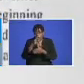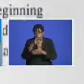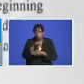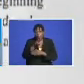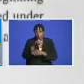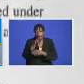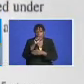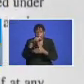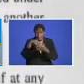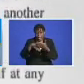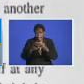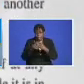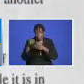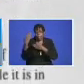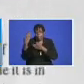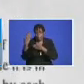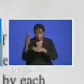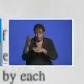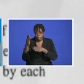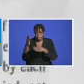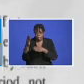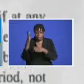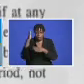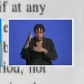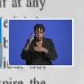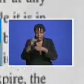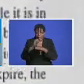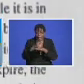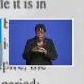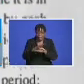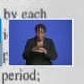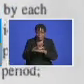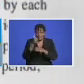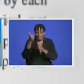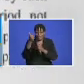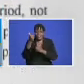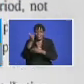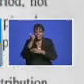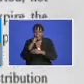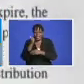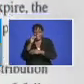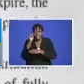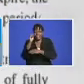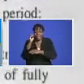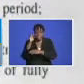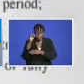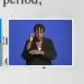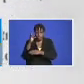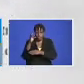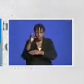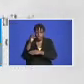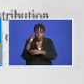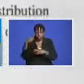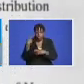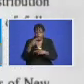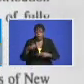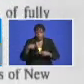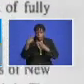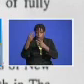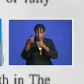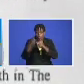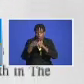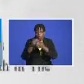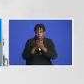not this more contagious virus would impact the end of the country's state of emergency that's being proposed for August. Well, we